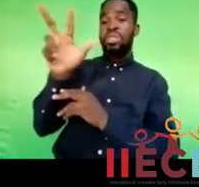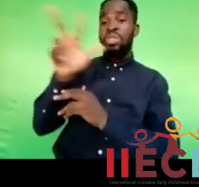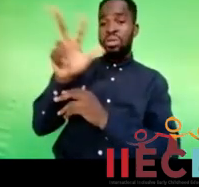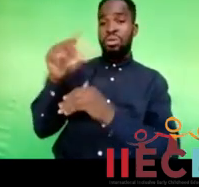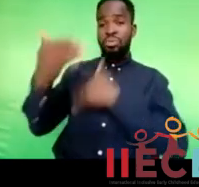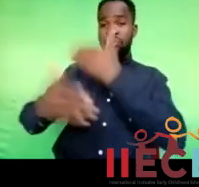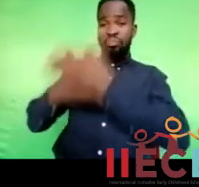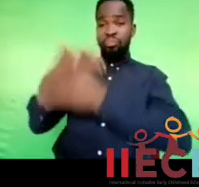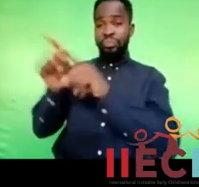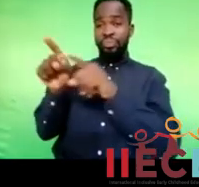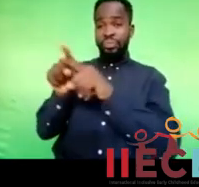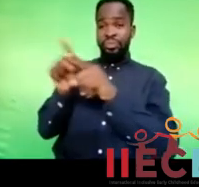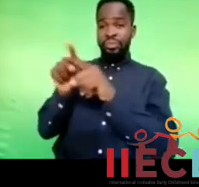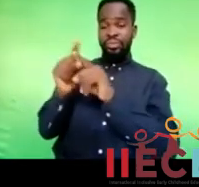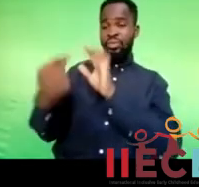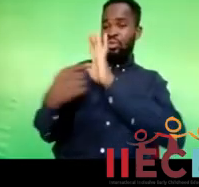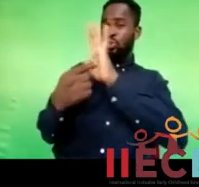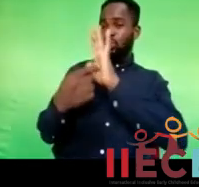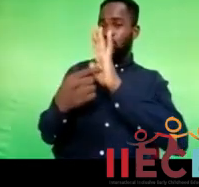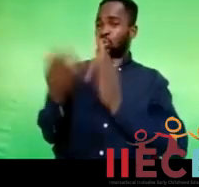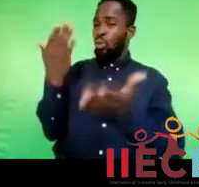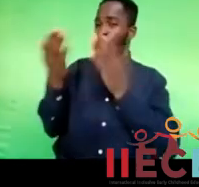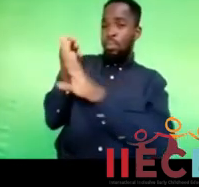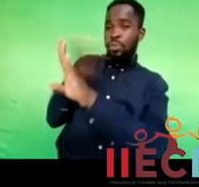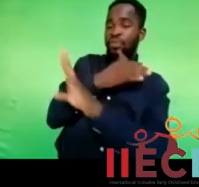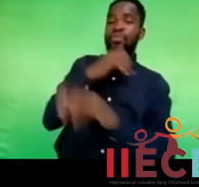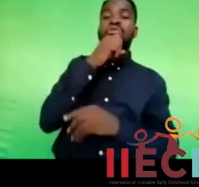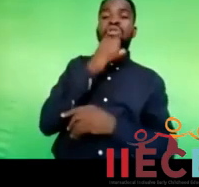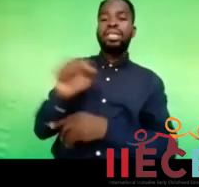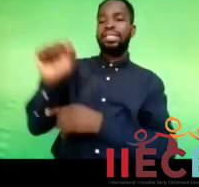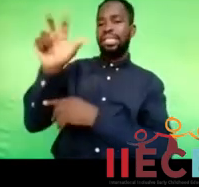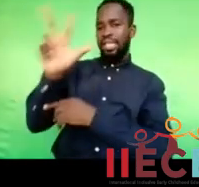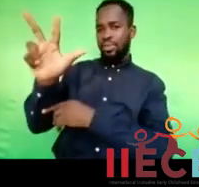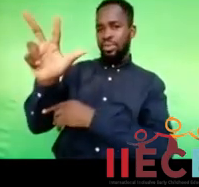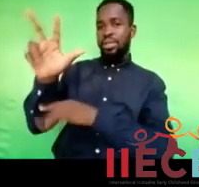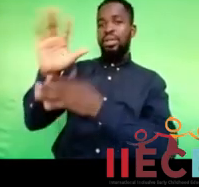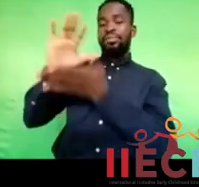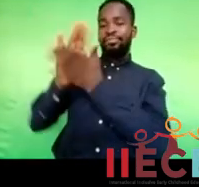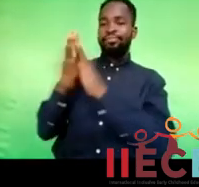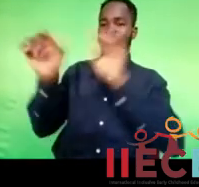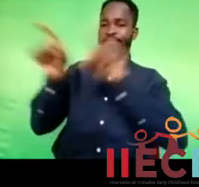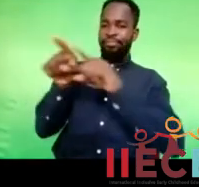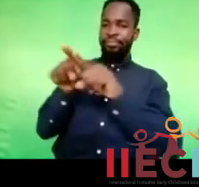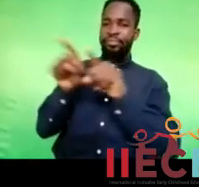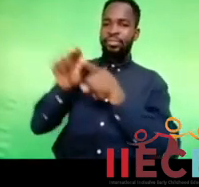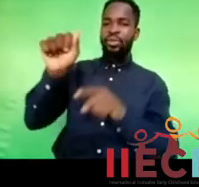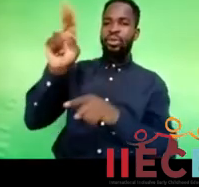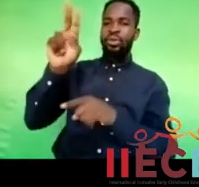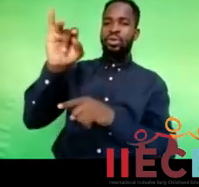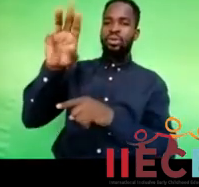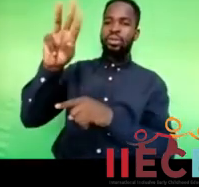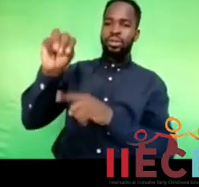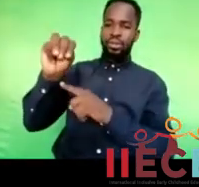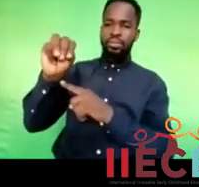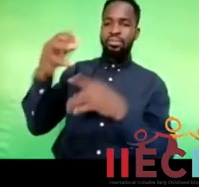the symptoms must have shown before the age of 3 for someone to be diagnosed as autism. And also,